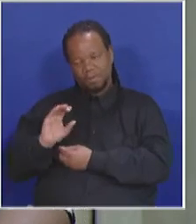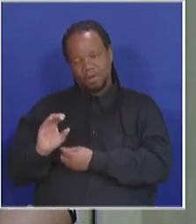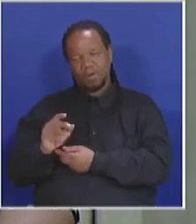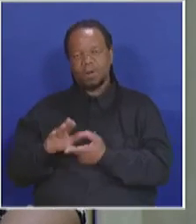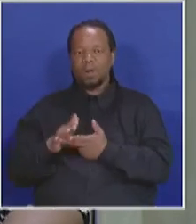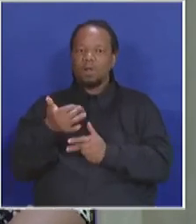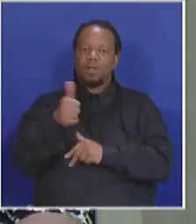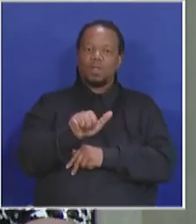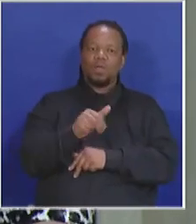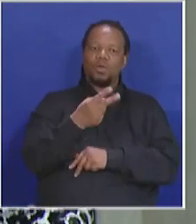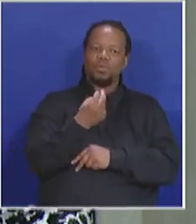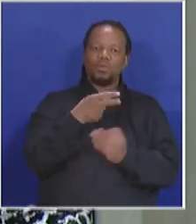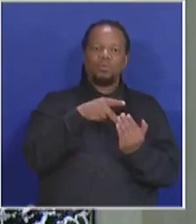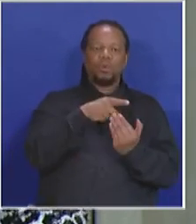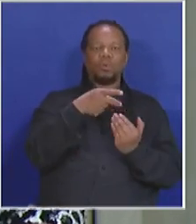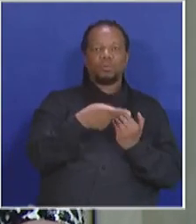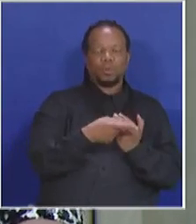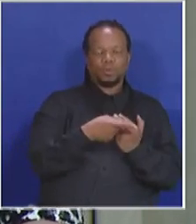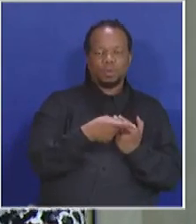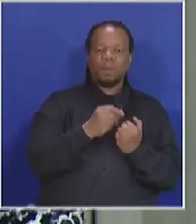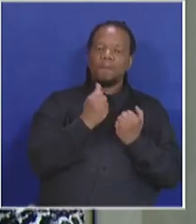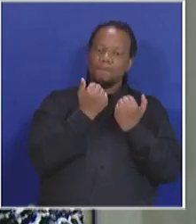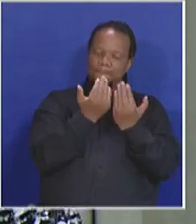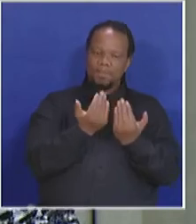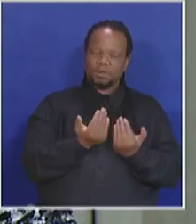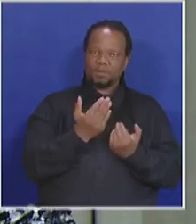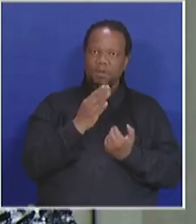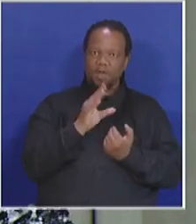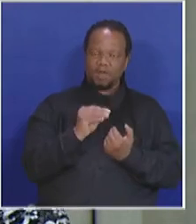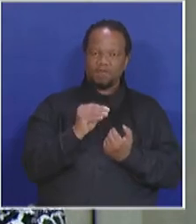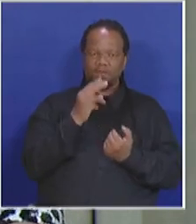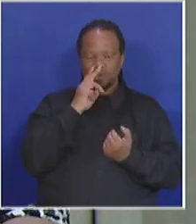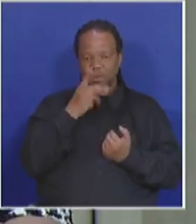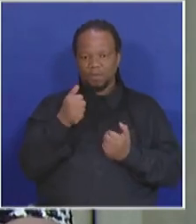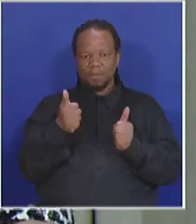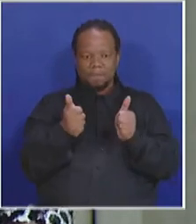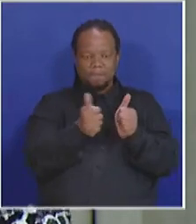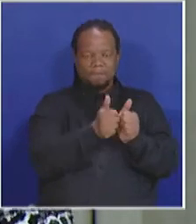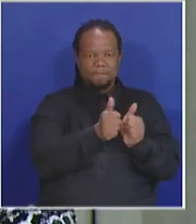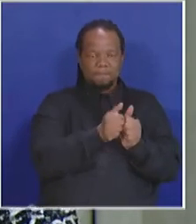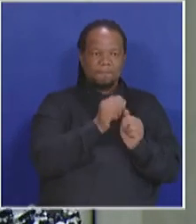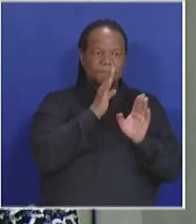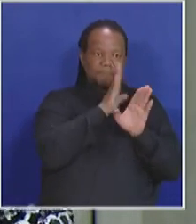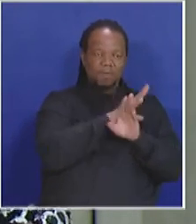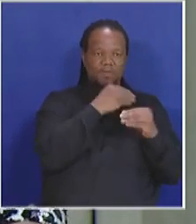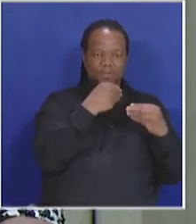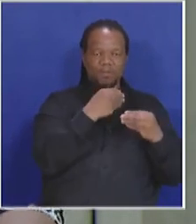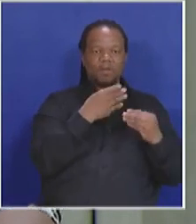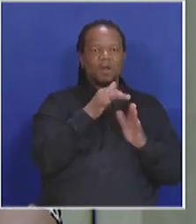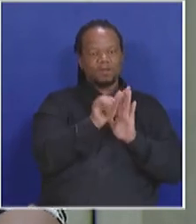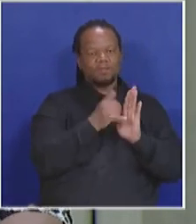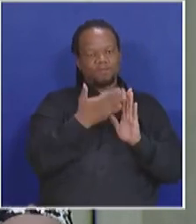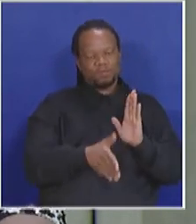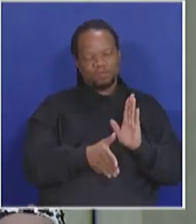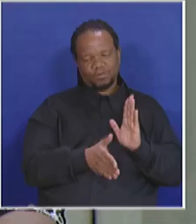are new, we know those that have budget and therefore needs partnership with private sector and investors, and we have identified them.